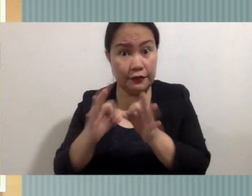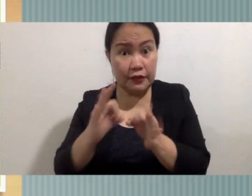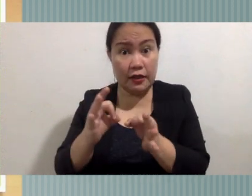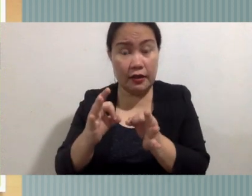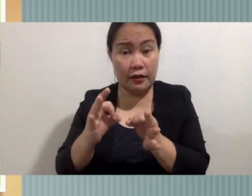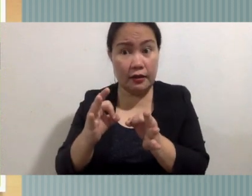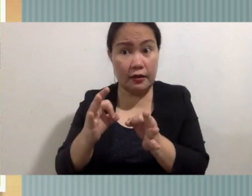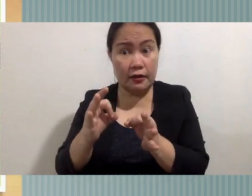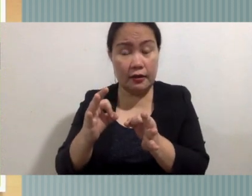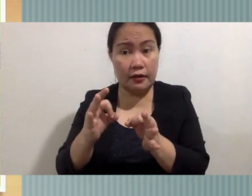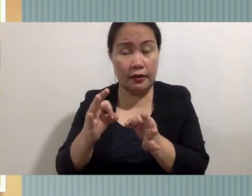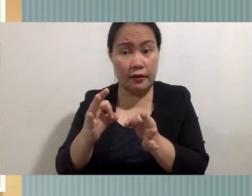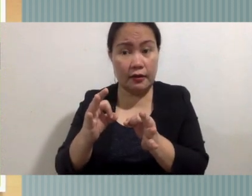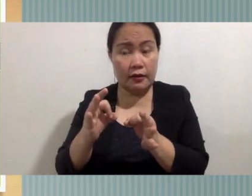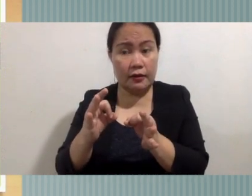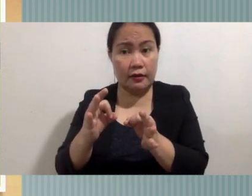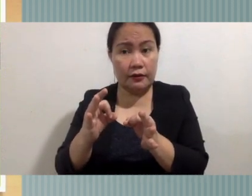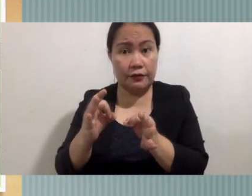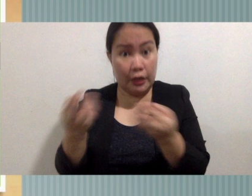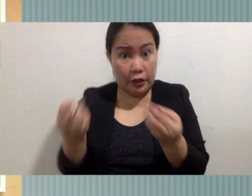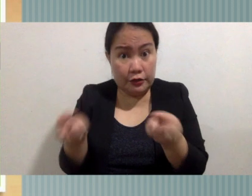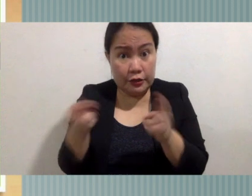the resulting